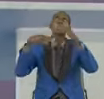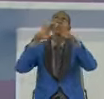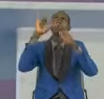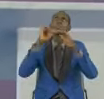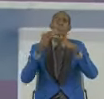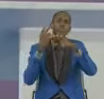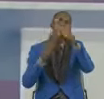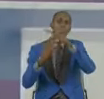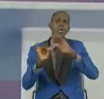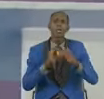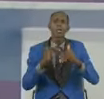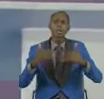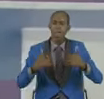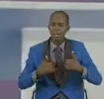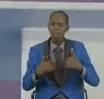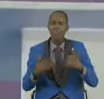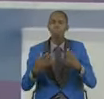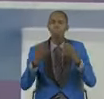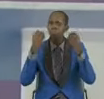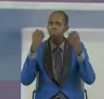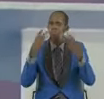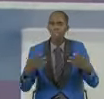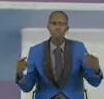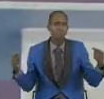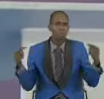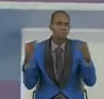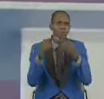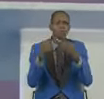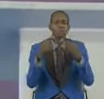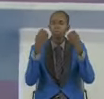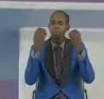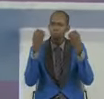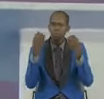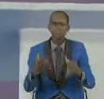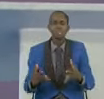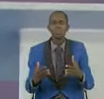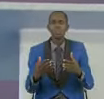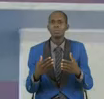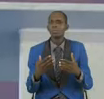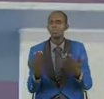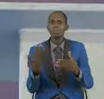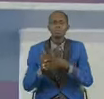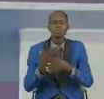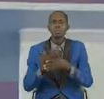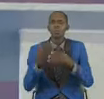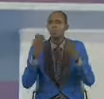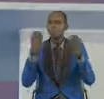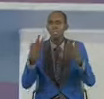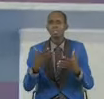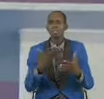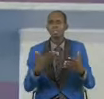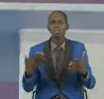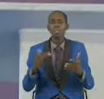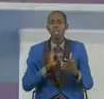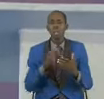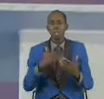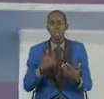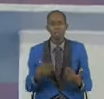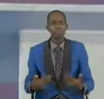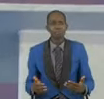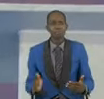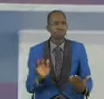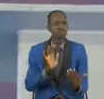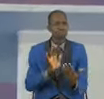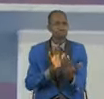opposition. I faced contradiction. I faced people who have iron for their